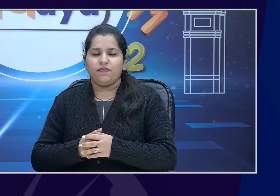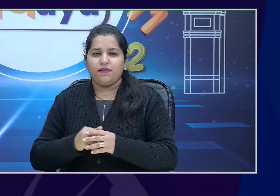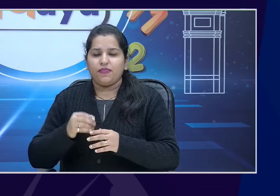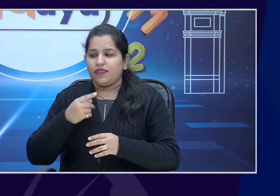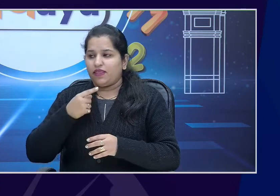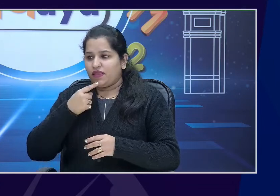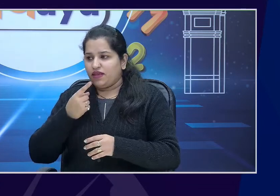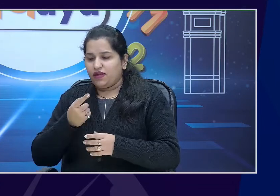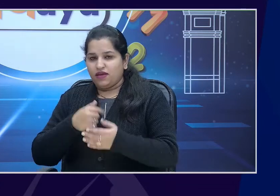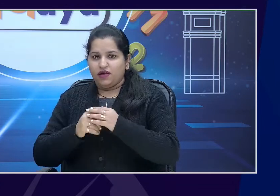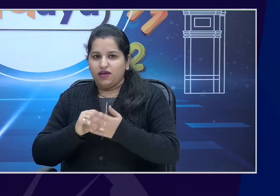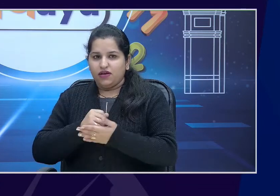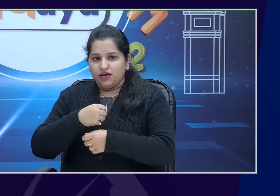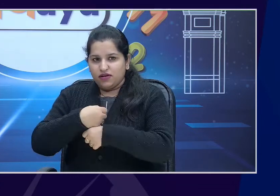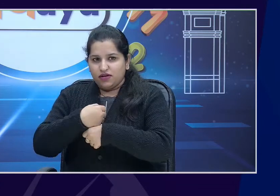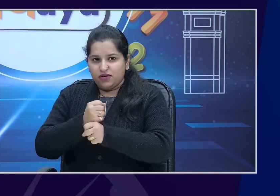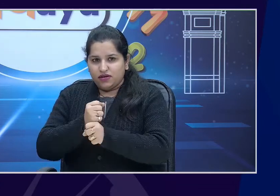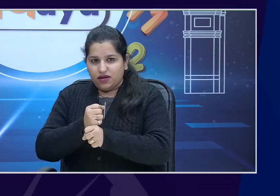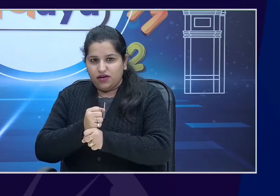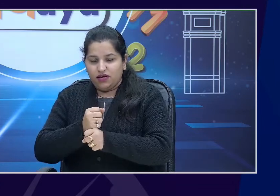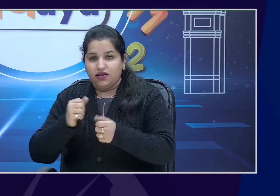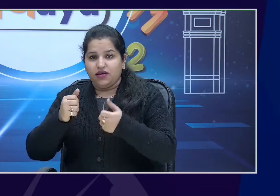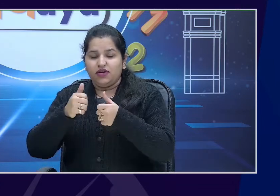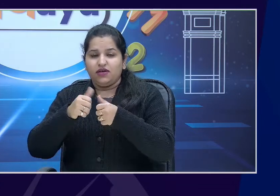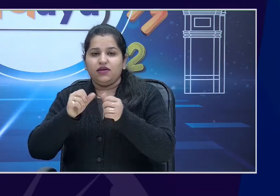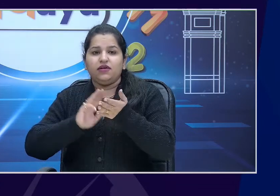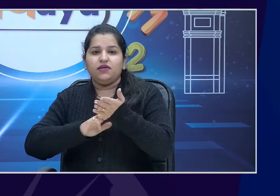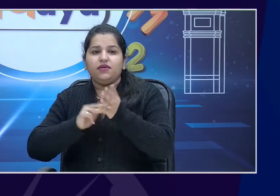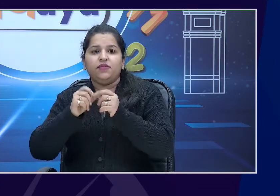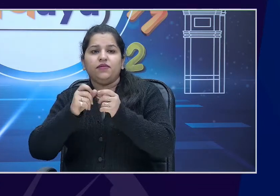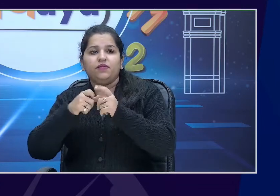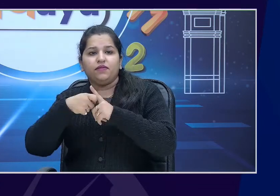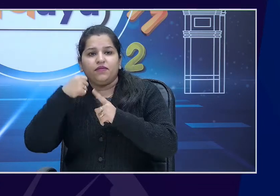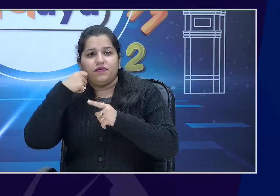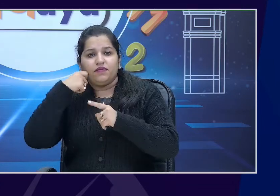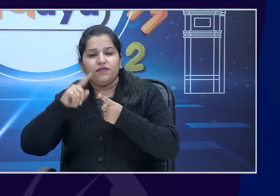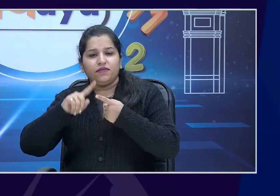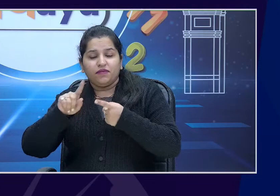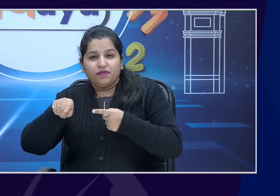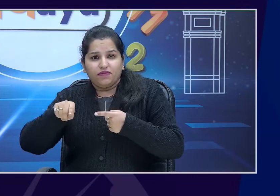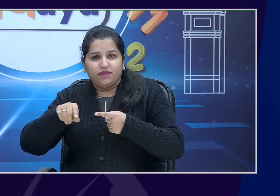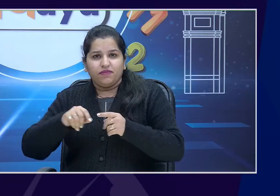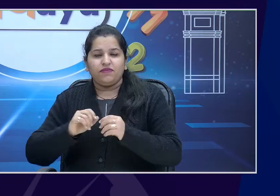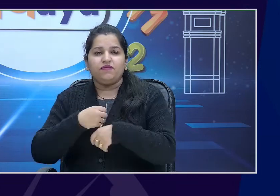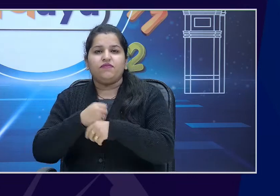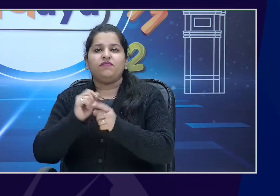ma'am, kindly make the PPT full screen. Sorry.